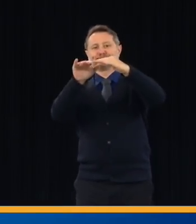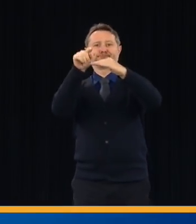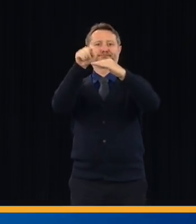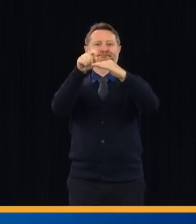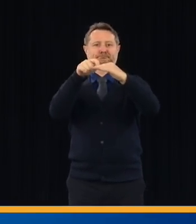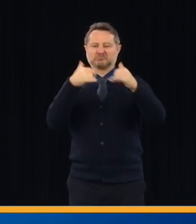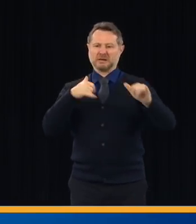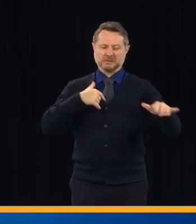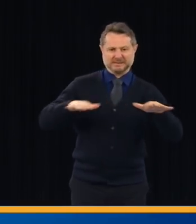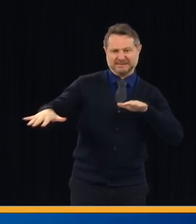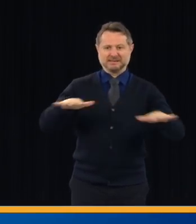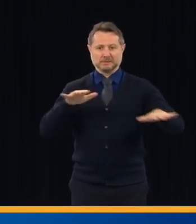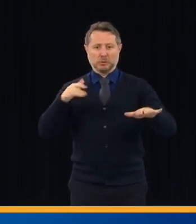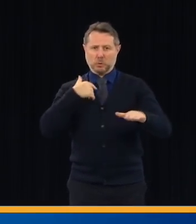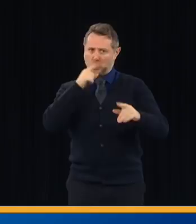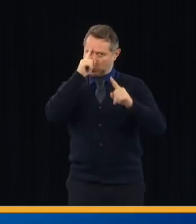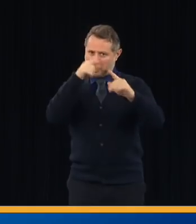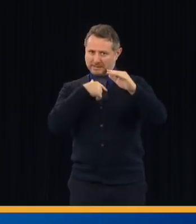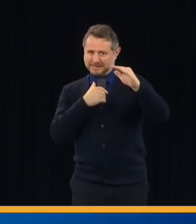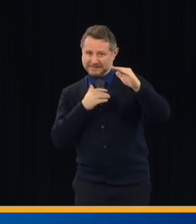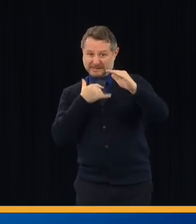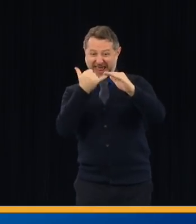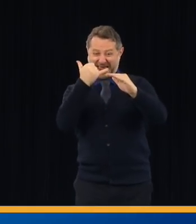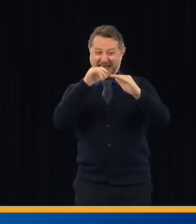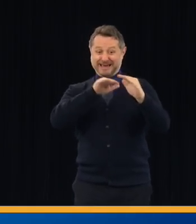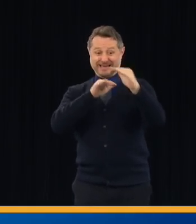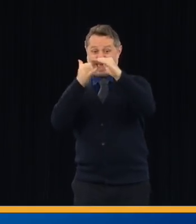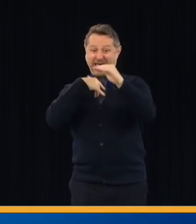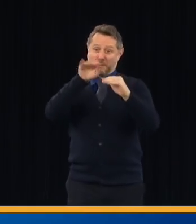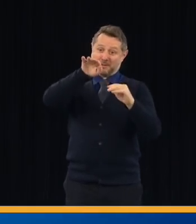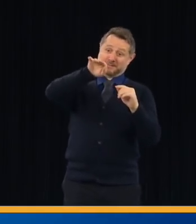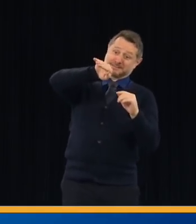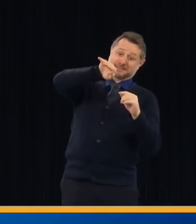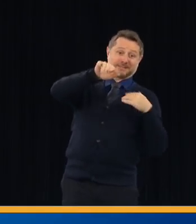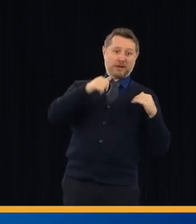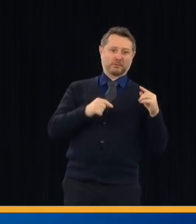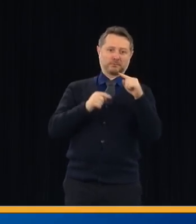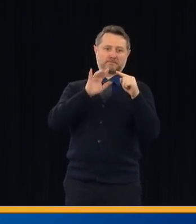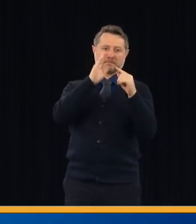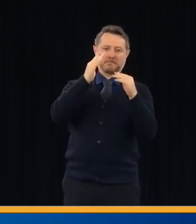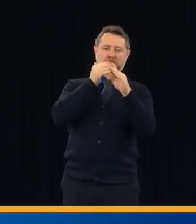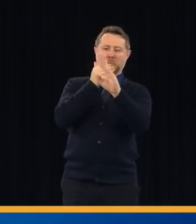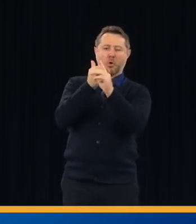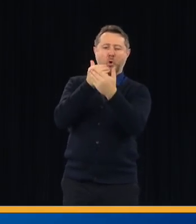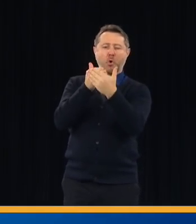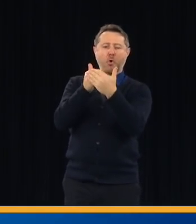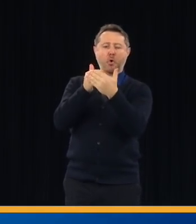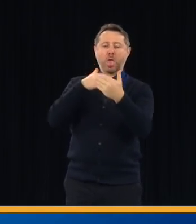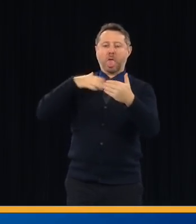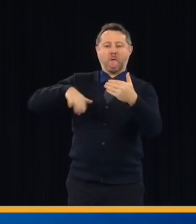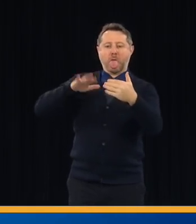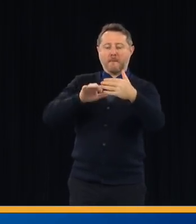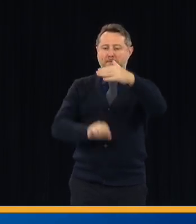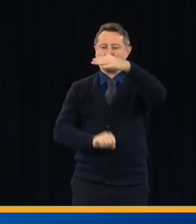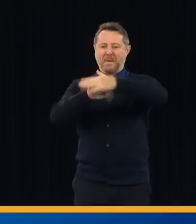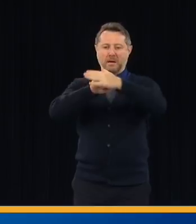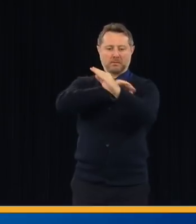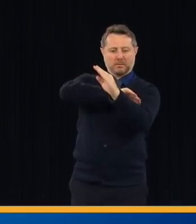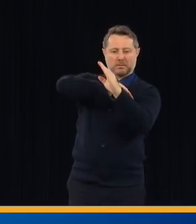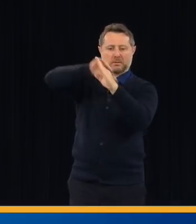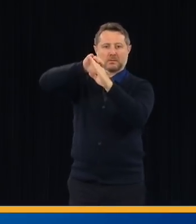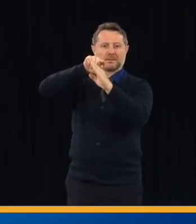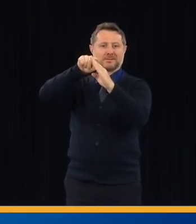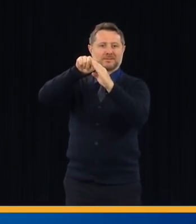of engagement of the enemy. By the numbers, we're not yet at the apex. We're getting